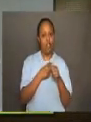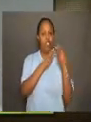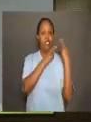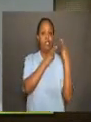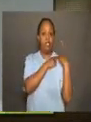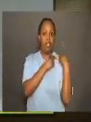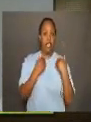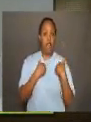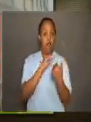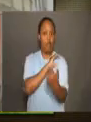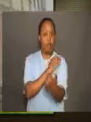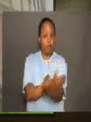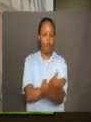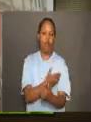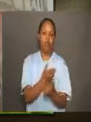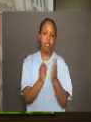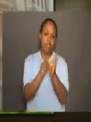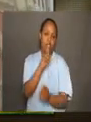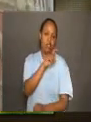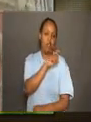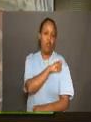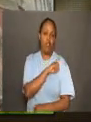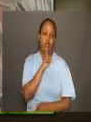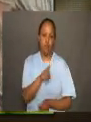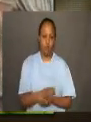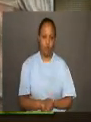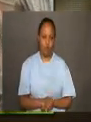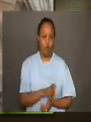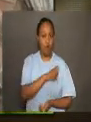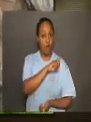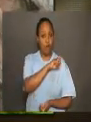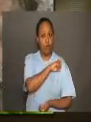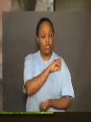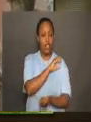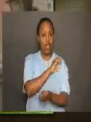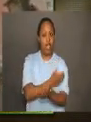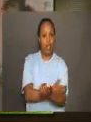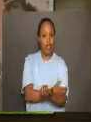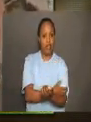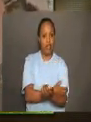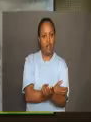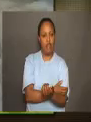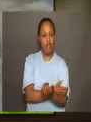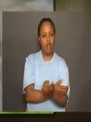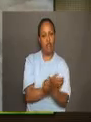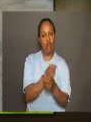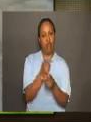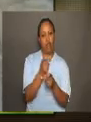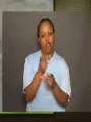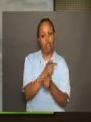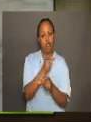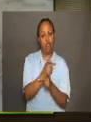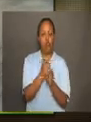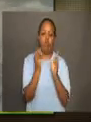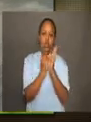authorized power is the police. The police force is an institution